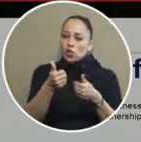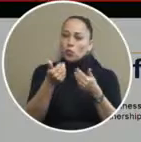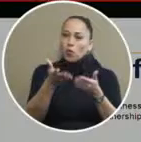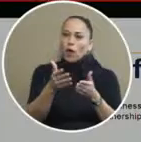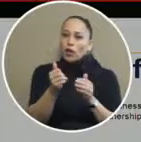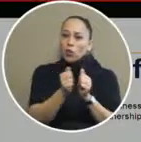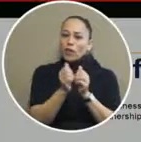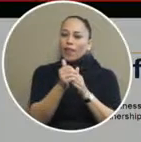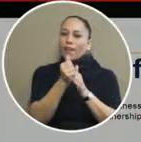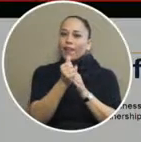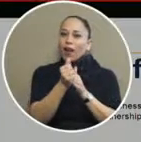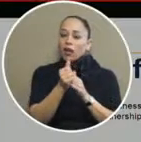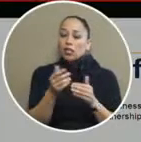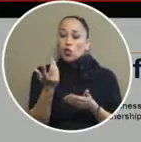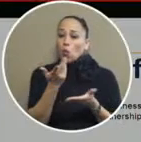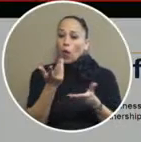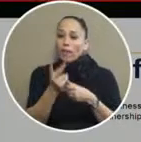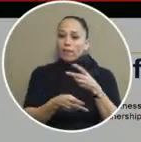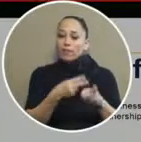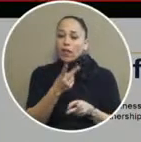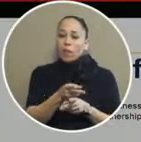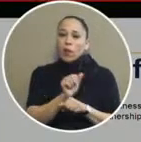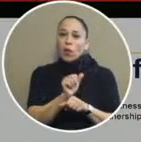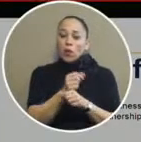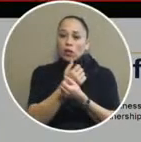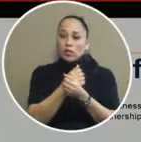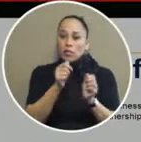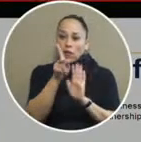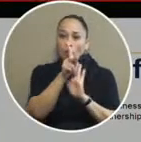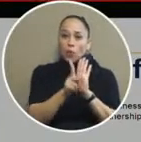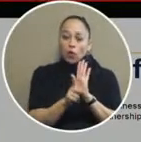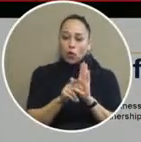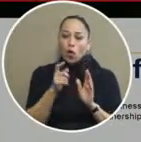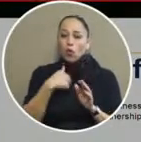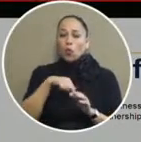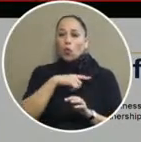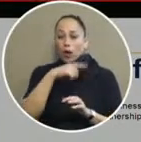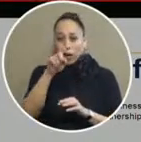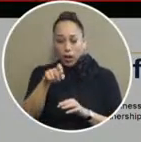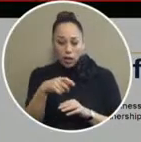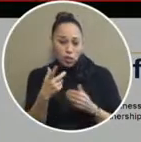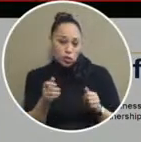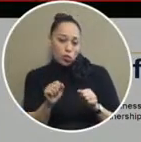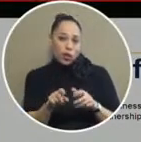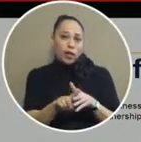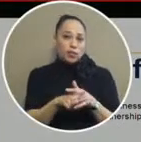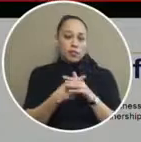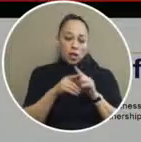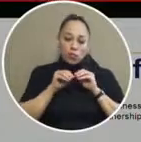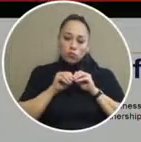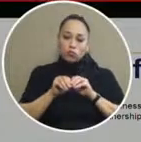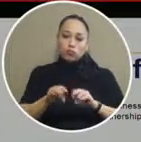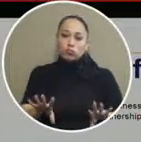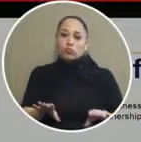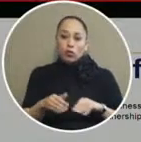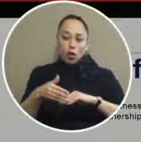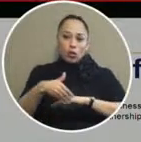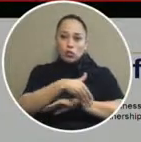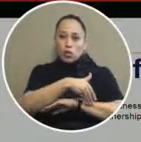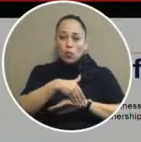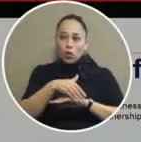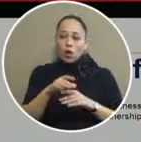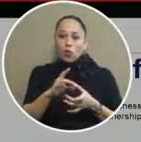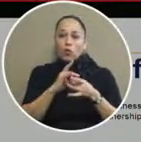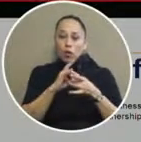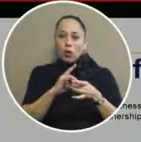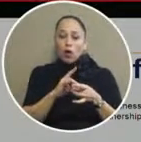with guidance on what type of work-safe protocols are going to be needed to be implemented across the board with